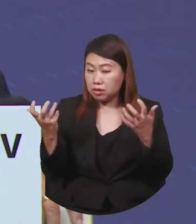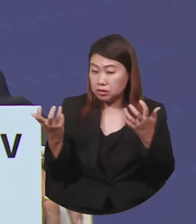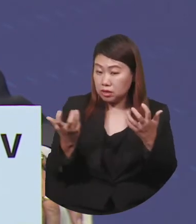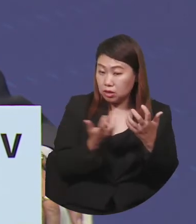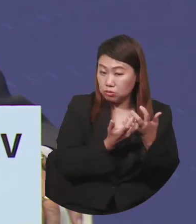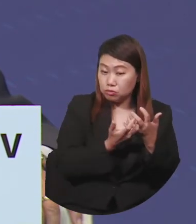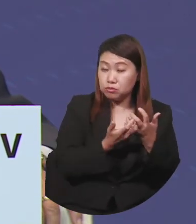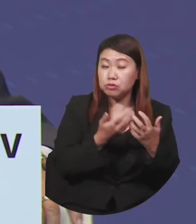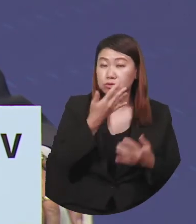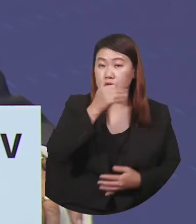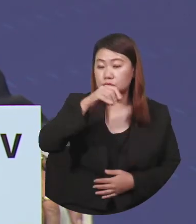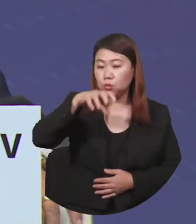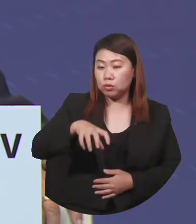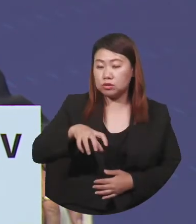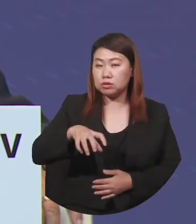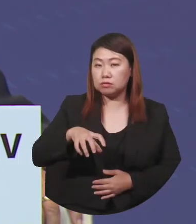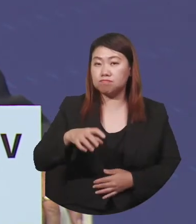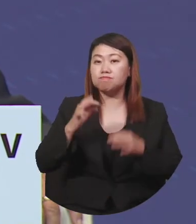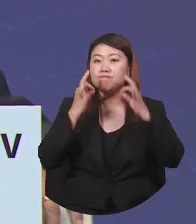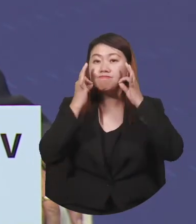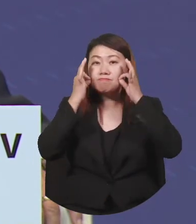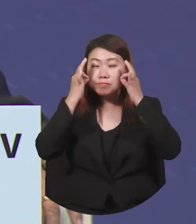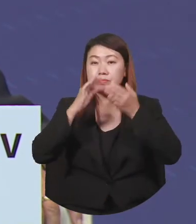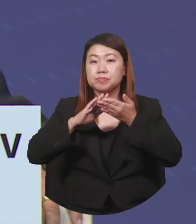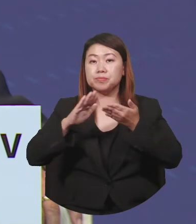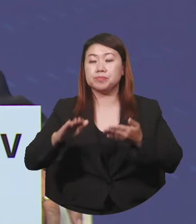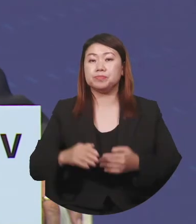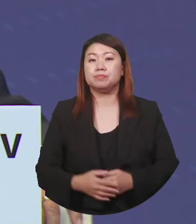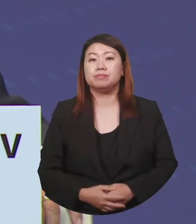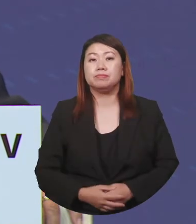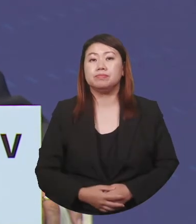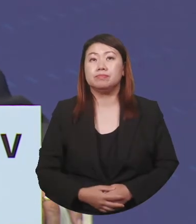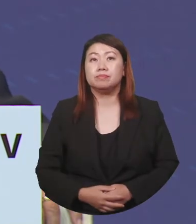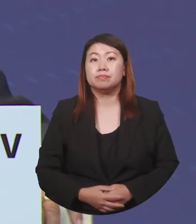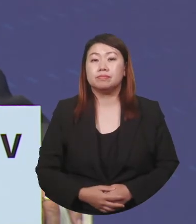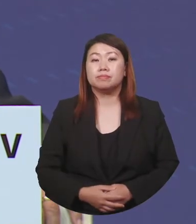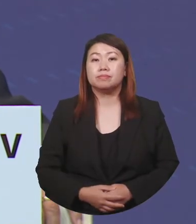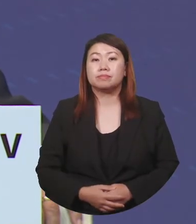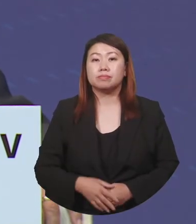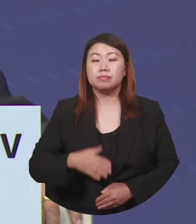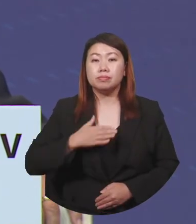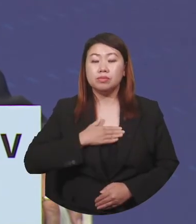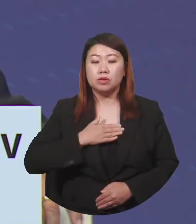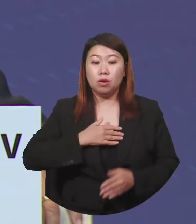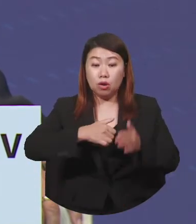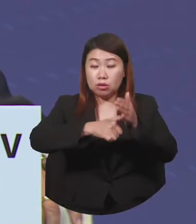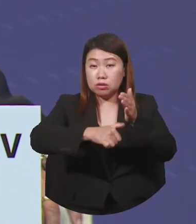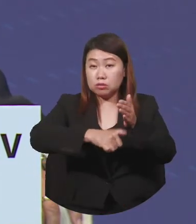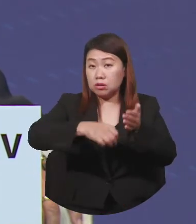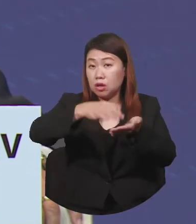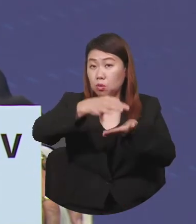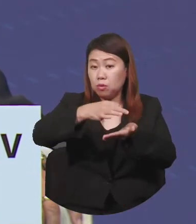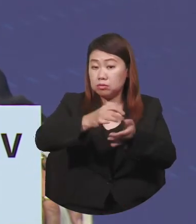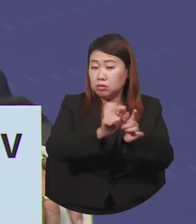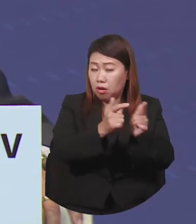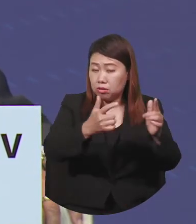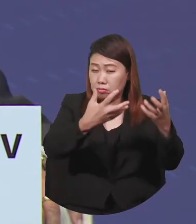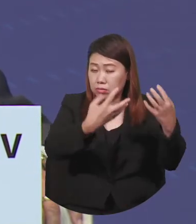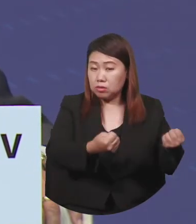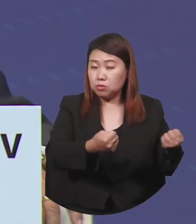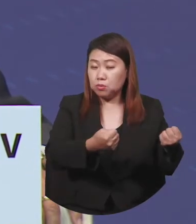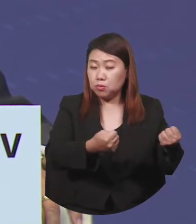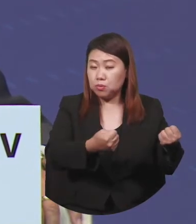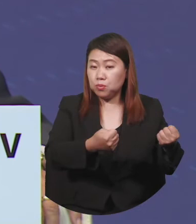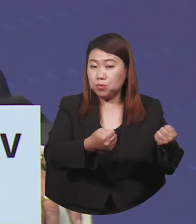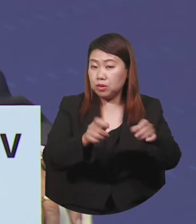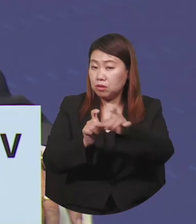process with our enormous resources and analysis, and also, most importantly, with our